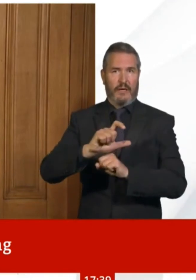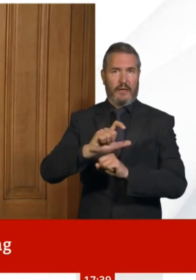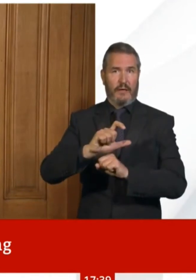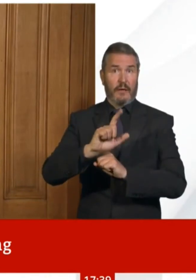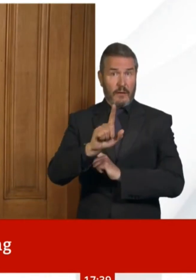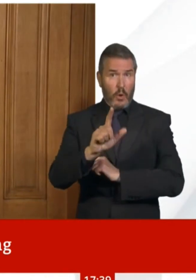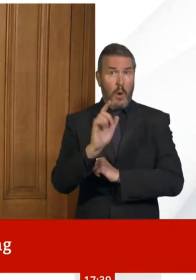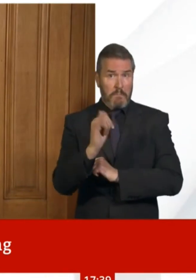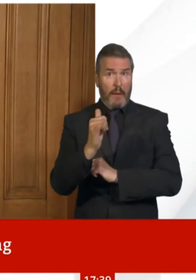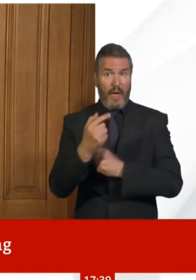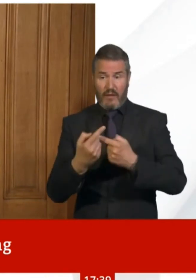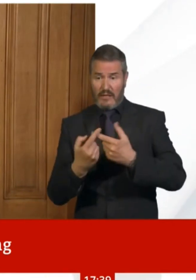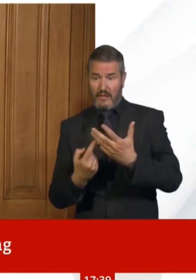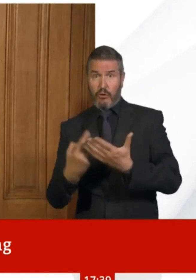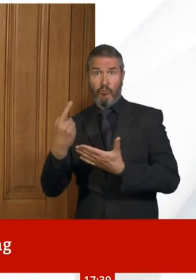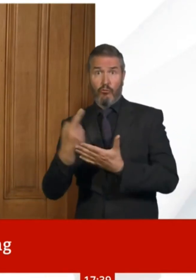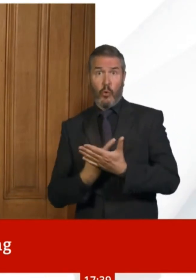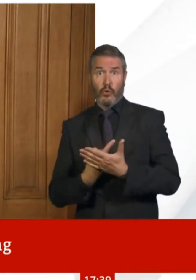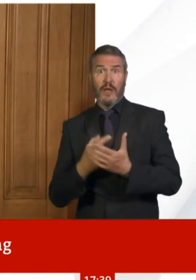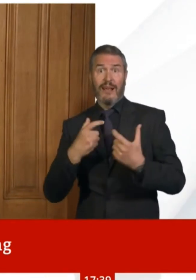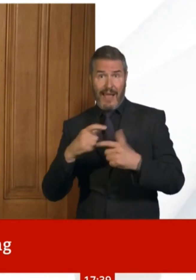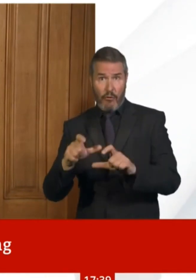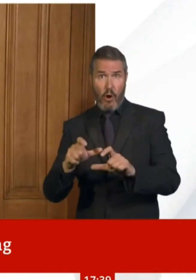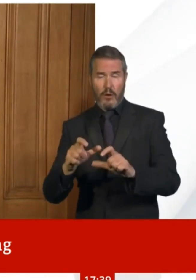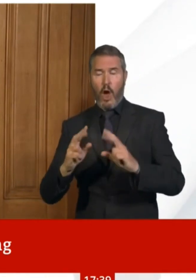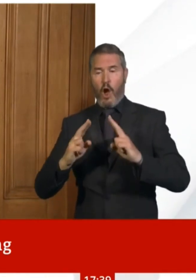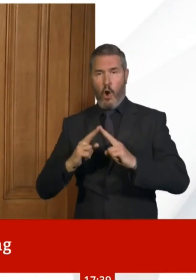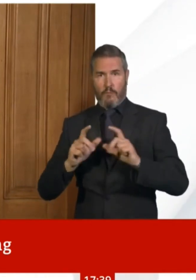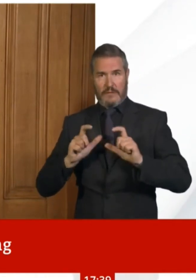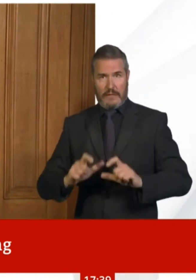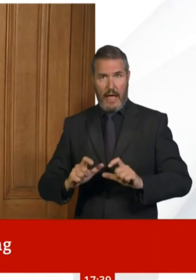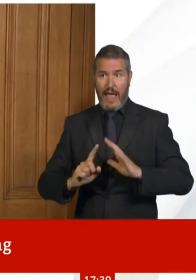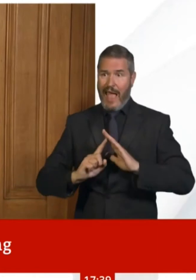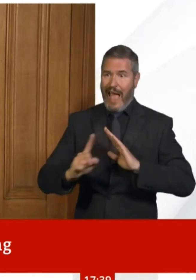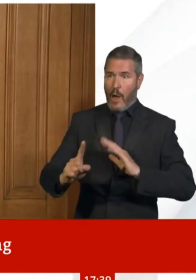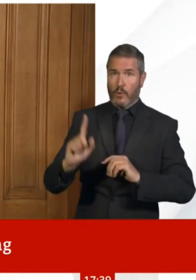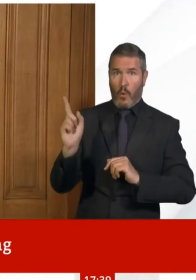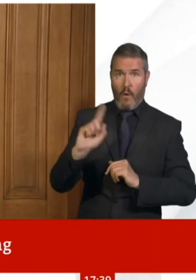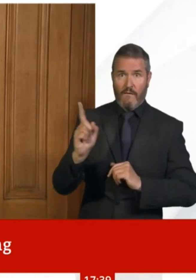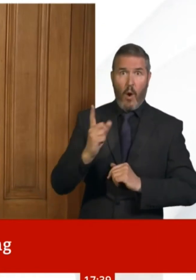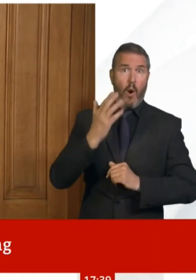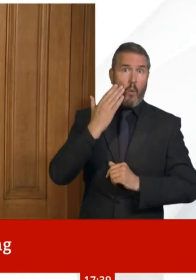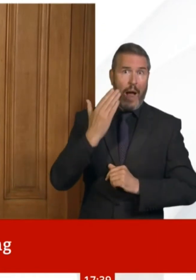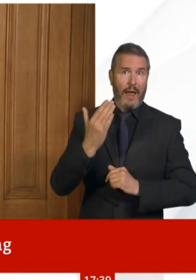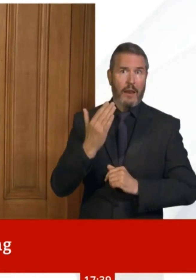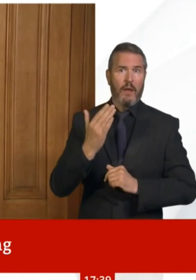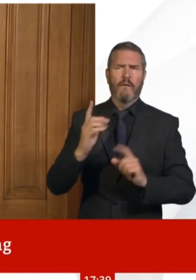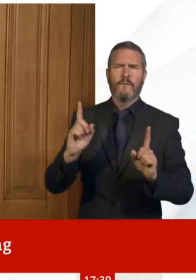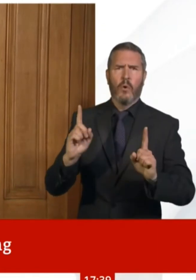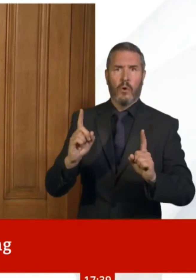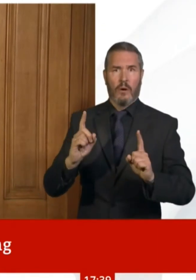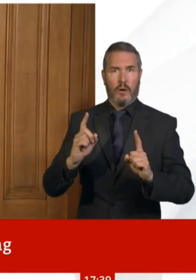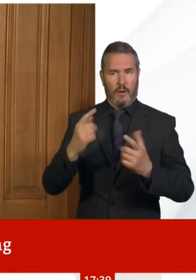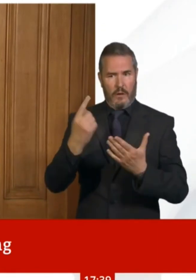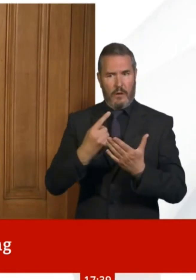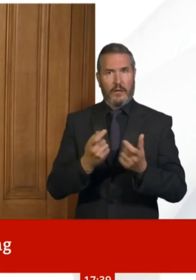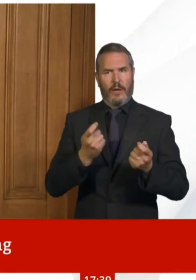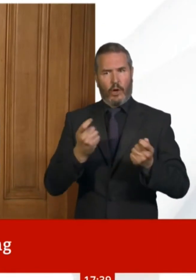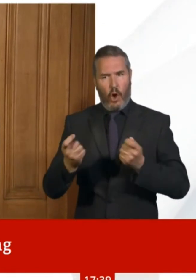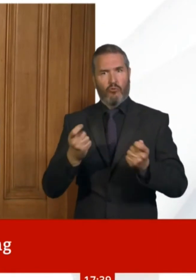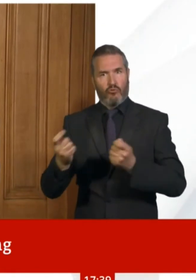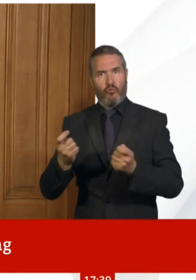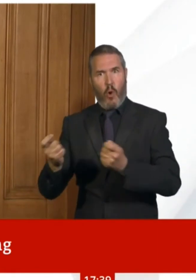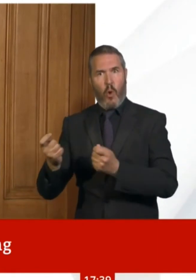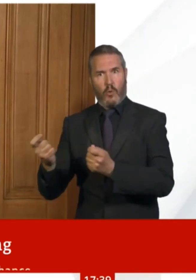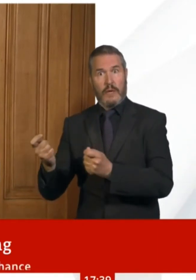a number of measures that need to continue in order to allow that to be suppressed and controlled